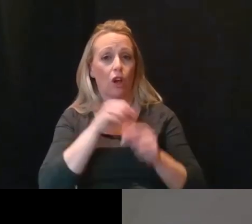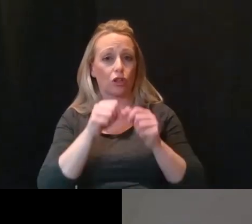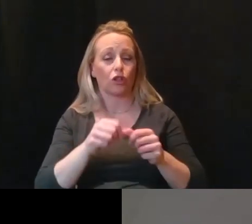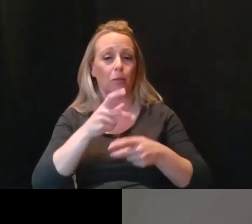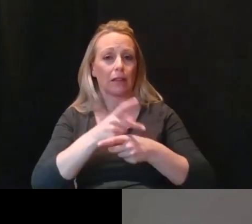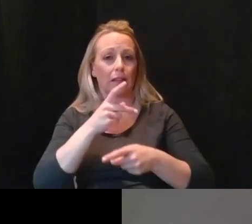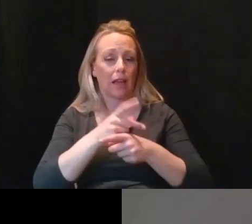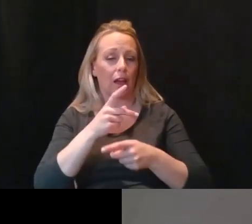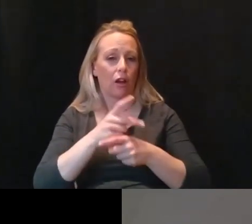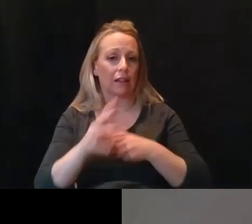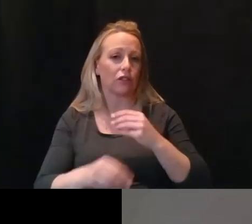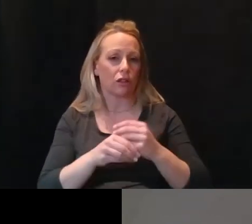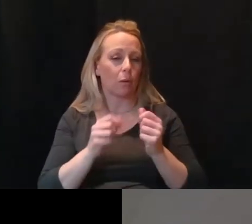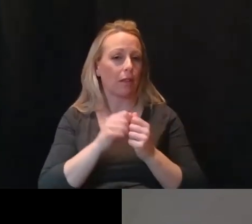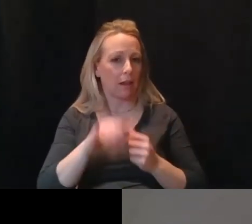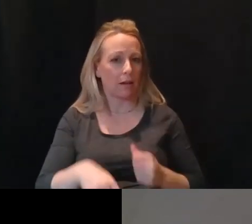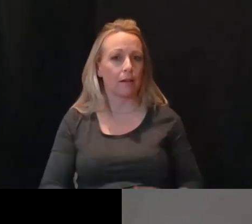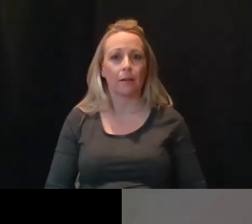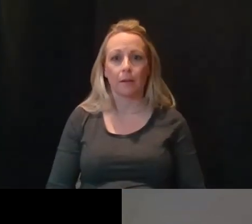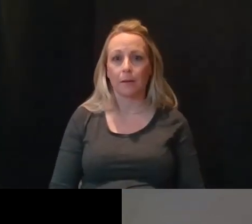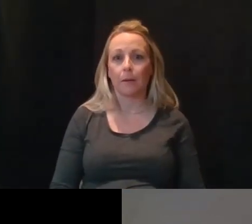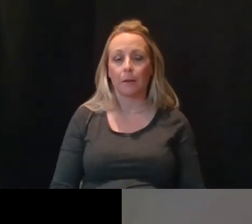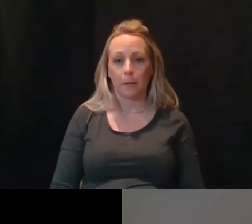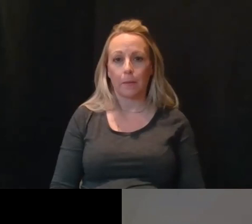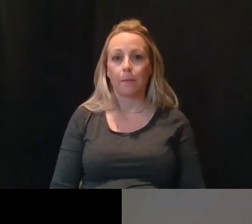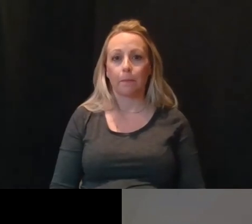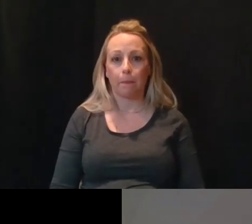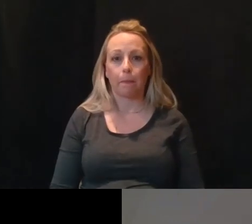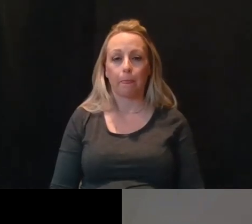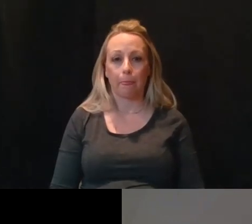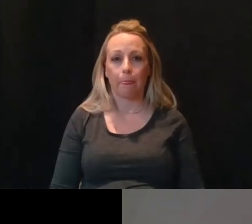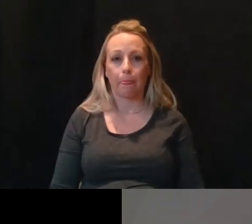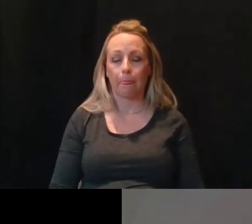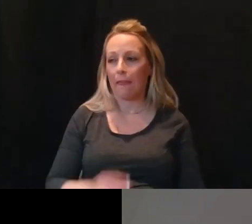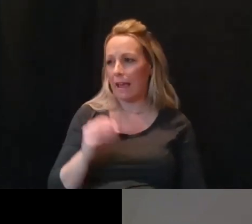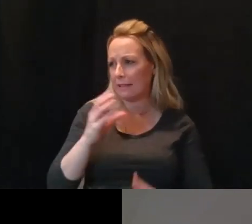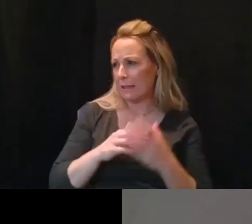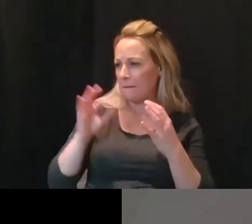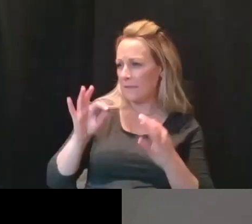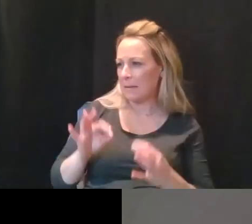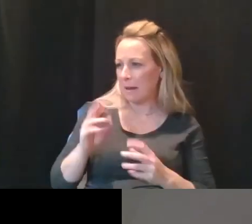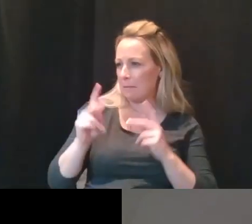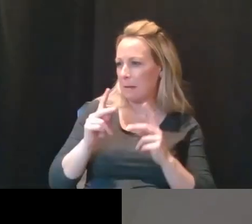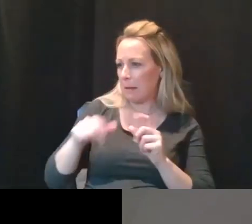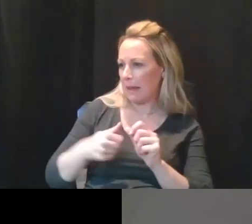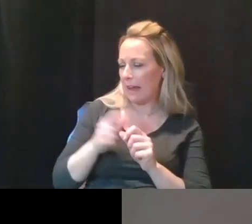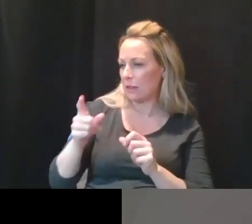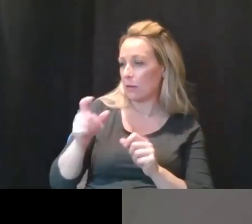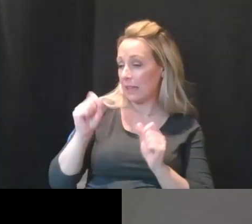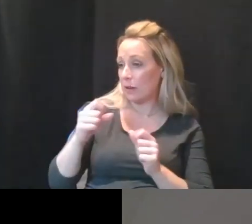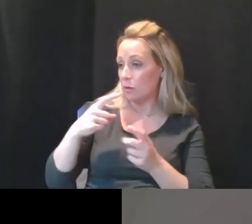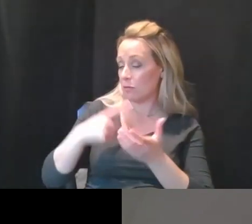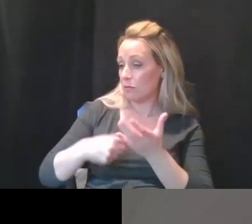that. Last but not least. I know you have a little feedback there. Are you able to talk about the partnership with the